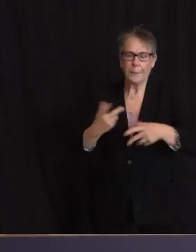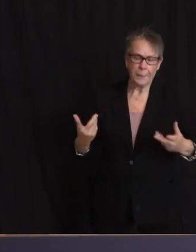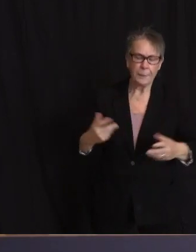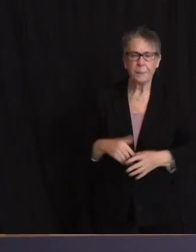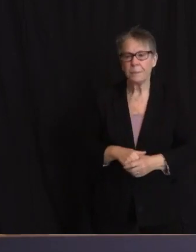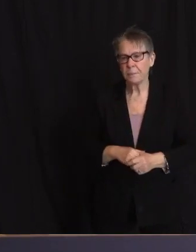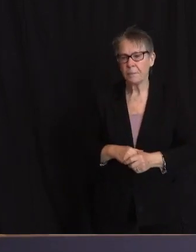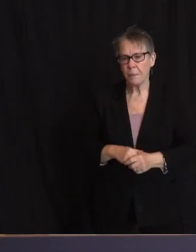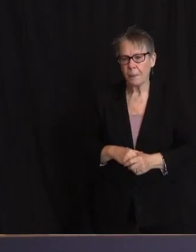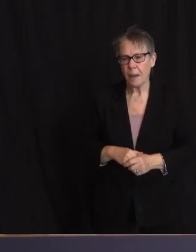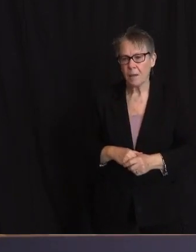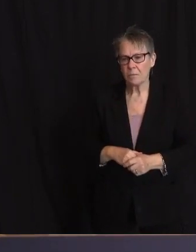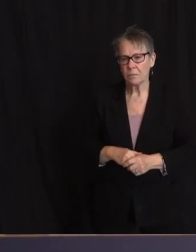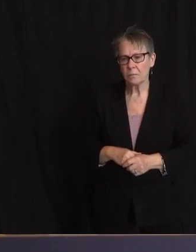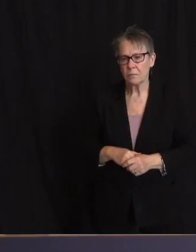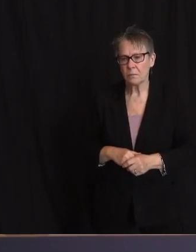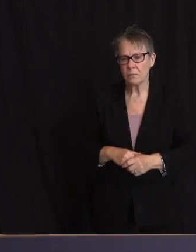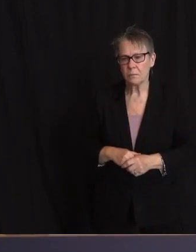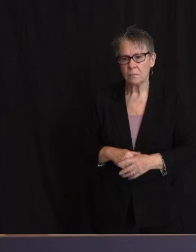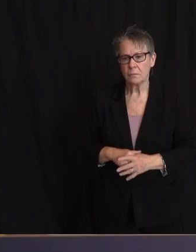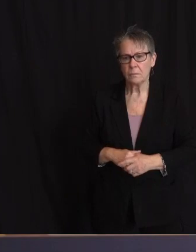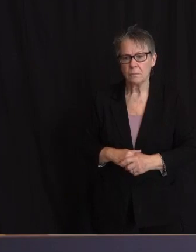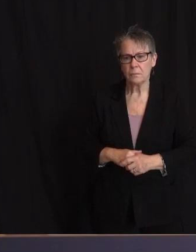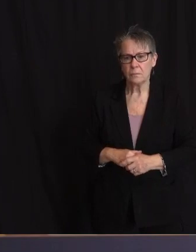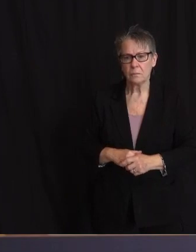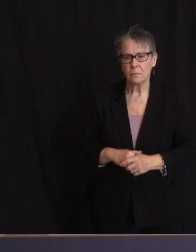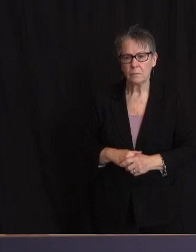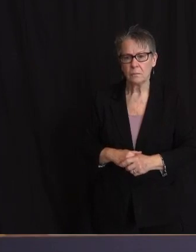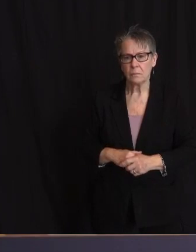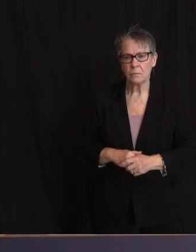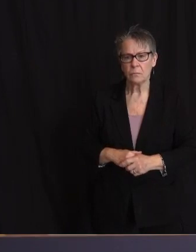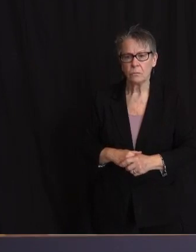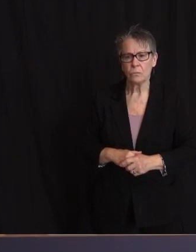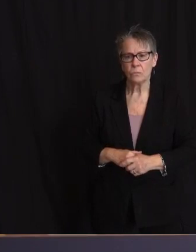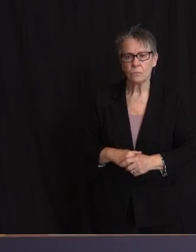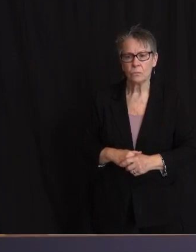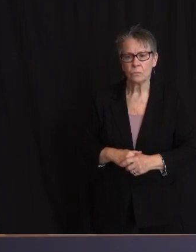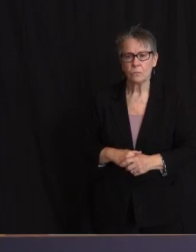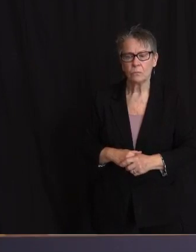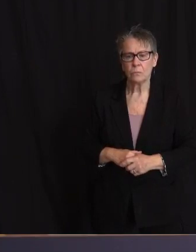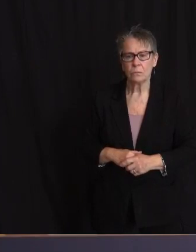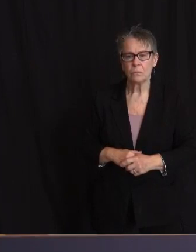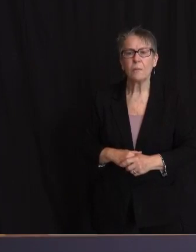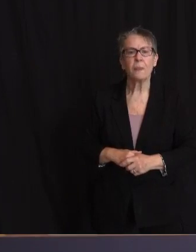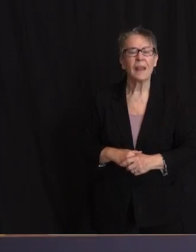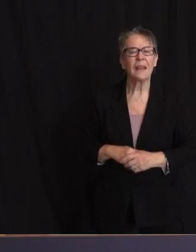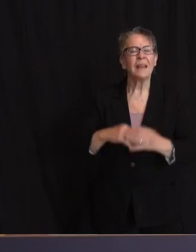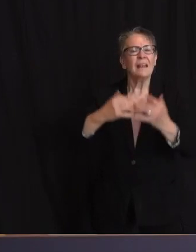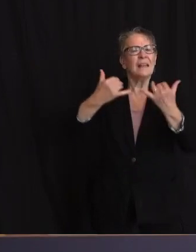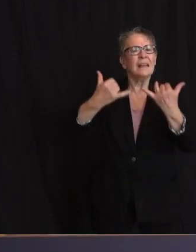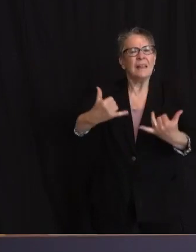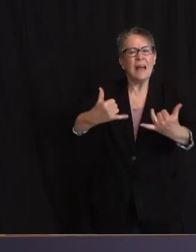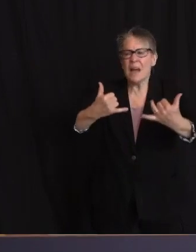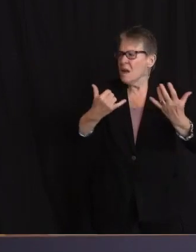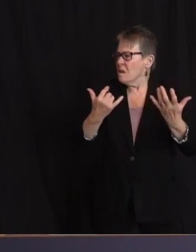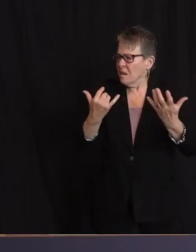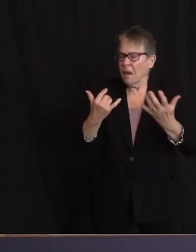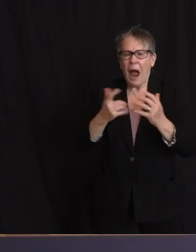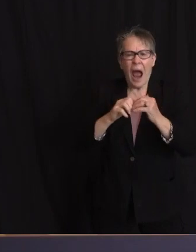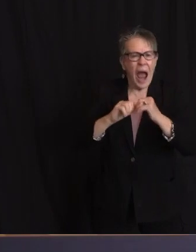infrastructure as well. So what do you do? It's not just that you test, but what do you do if you've largely eliminated community spread and then you